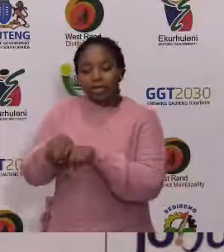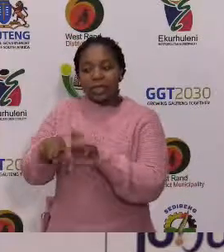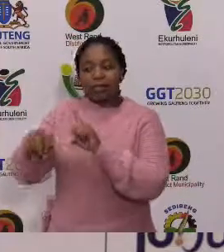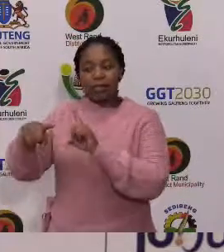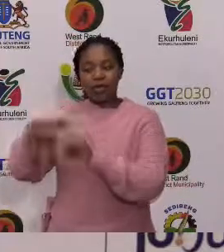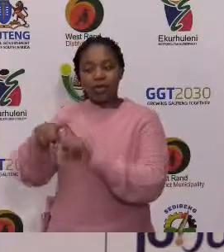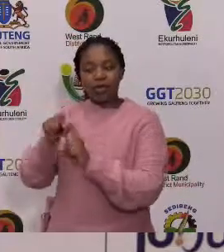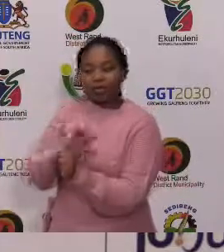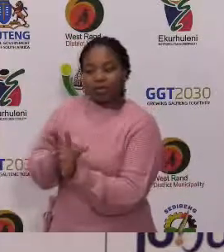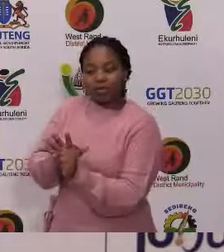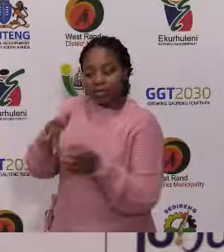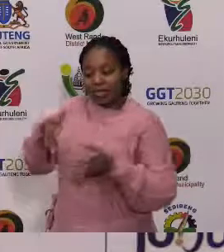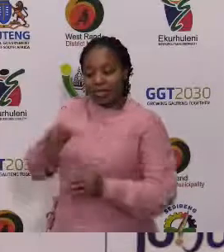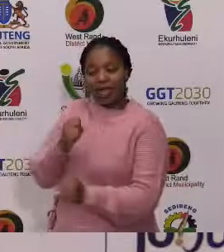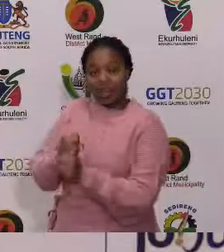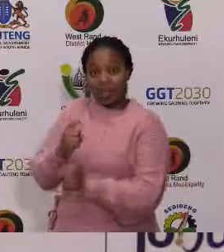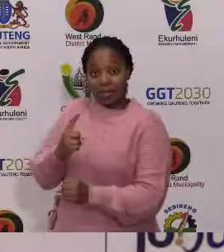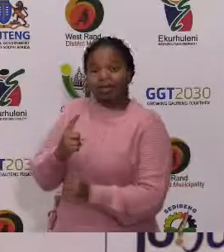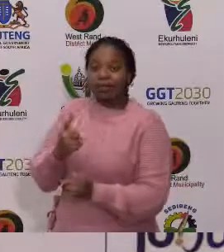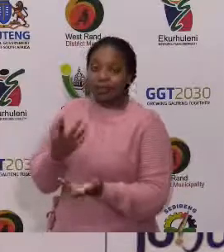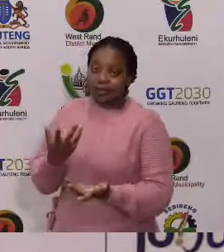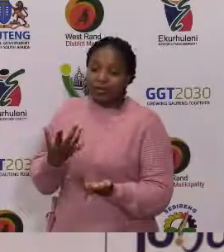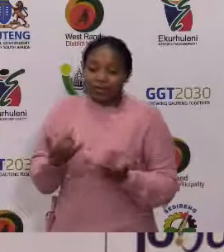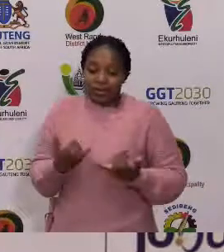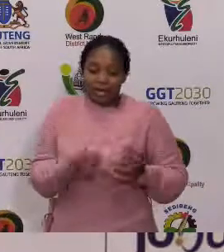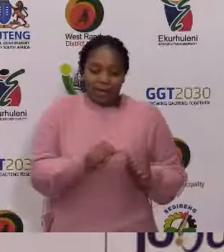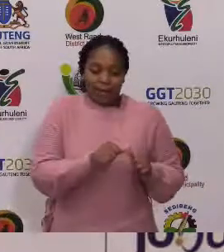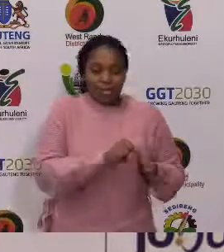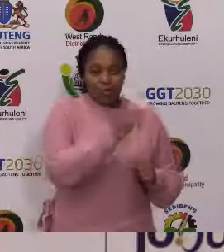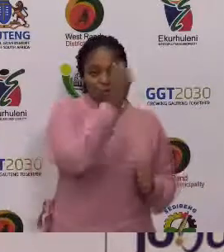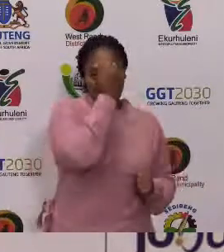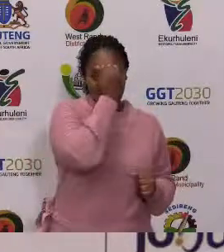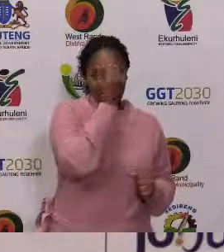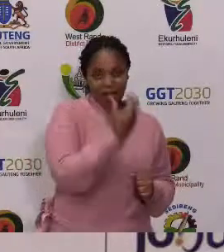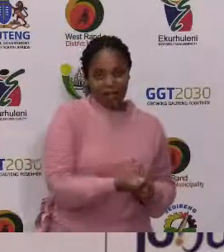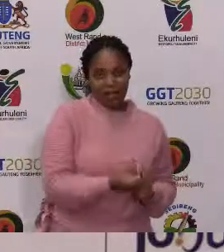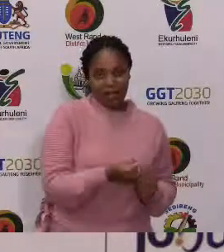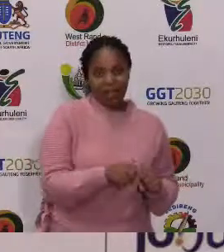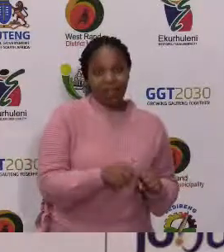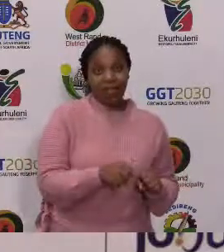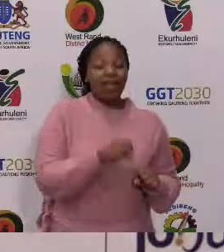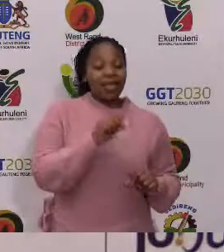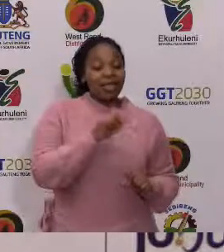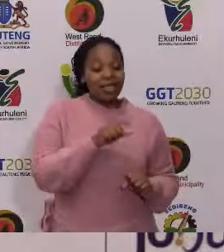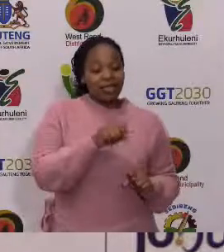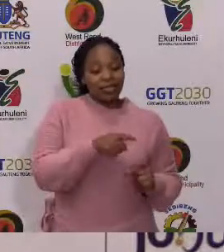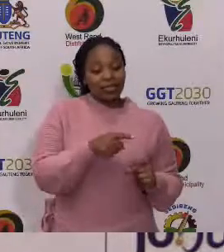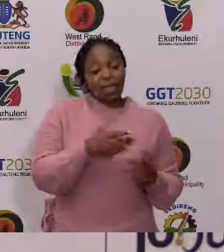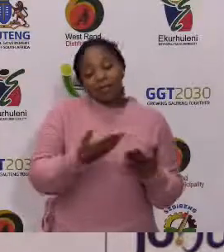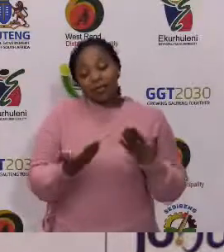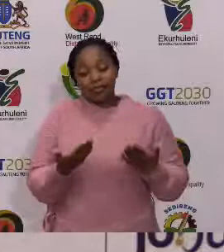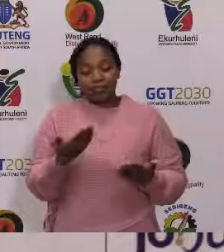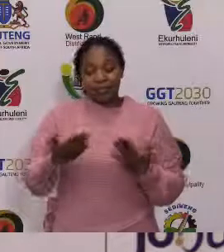coronavirus in Gauteng. So the seroprevalence study